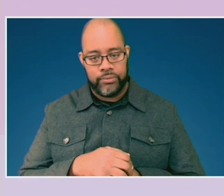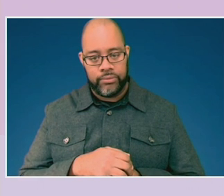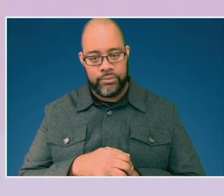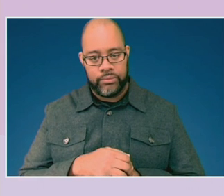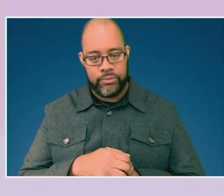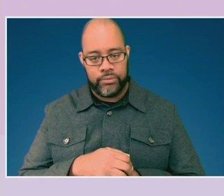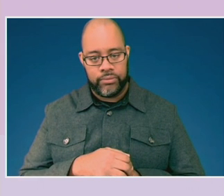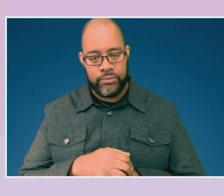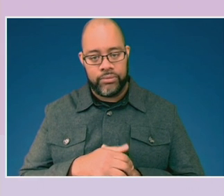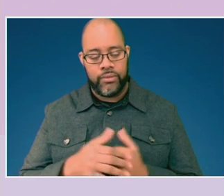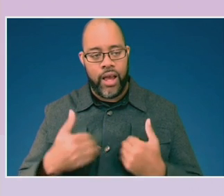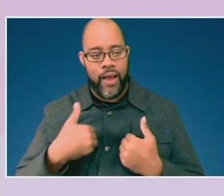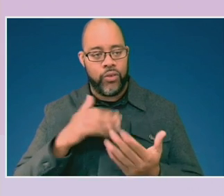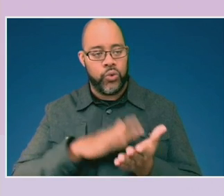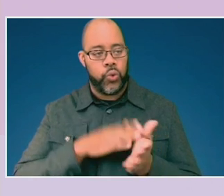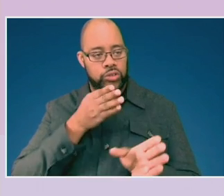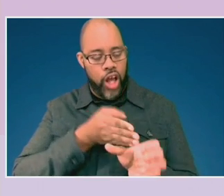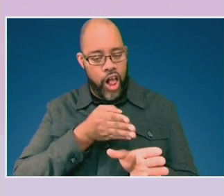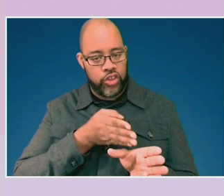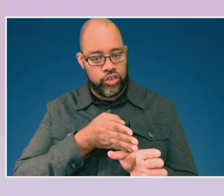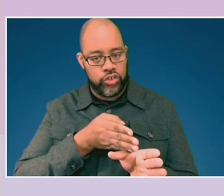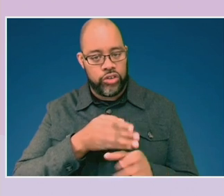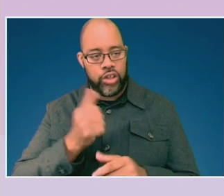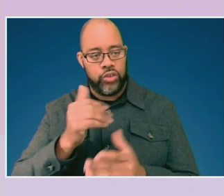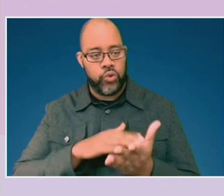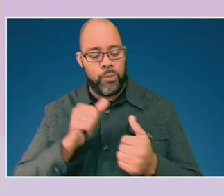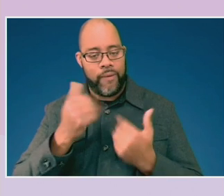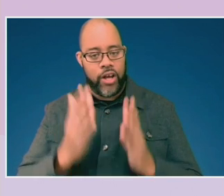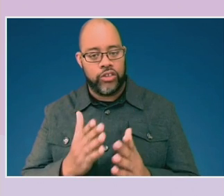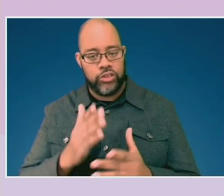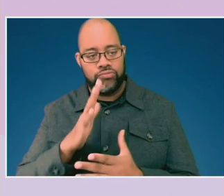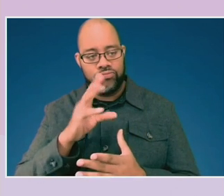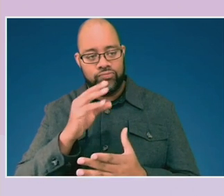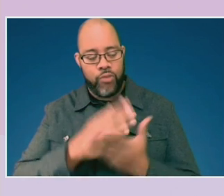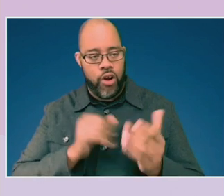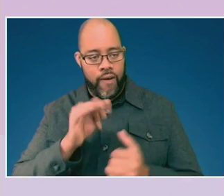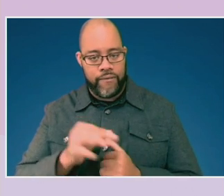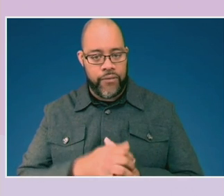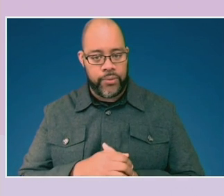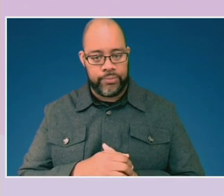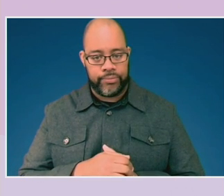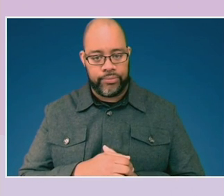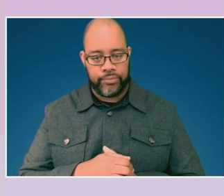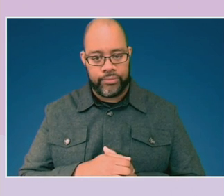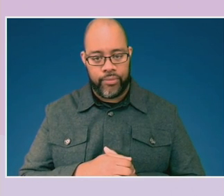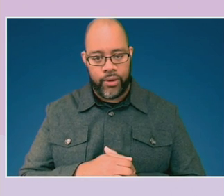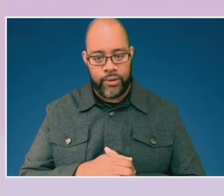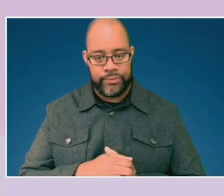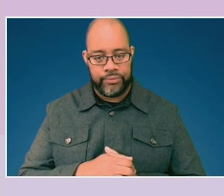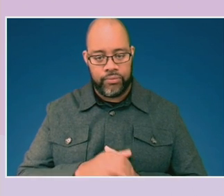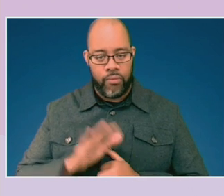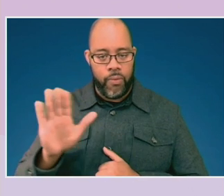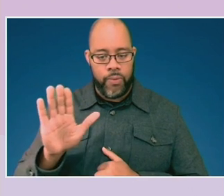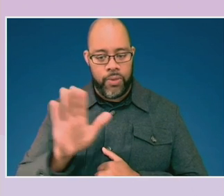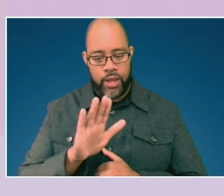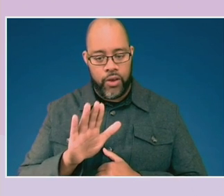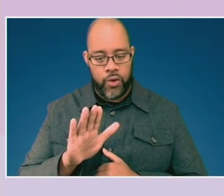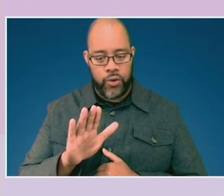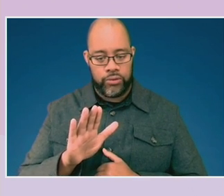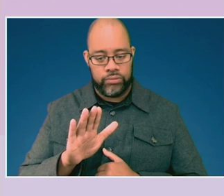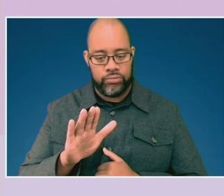can have school psychologists or other school providers be part of the of their claiming.